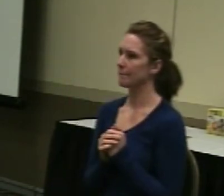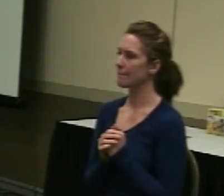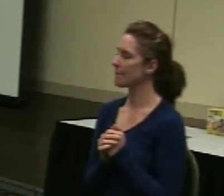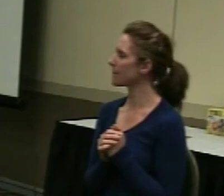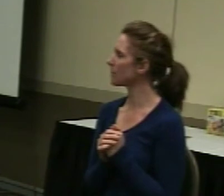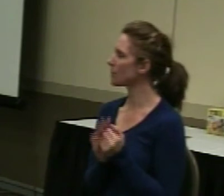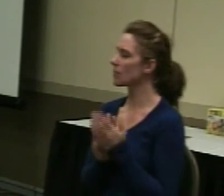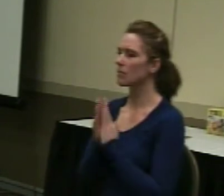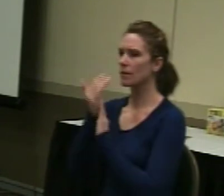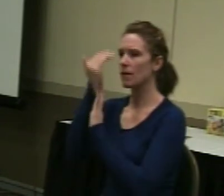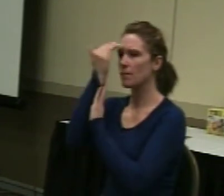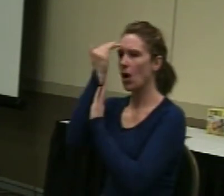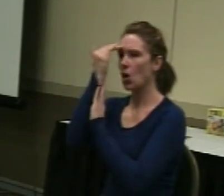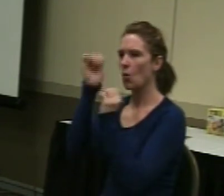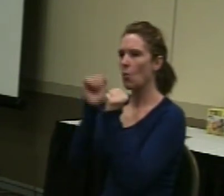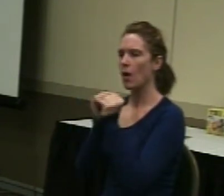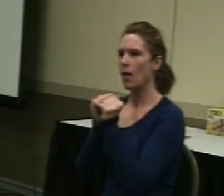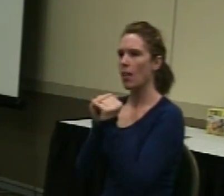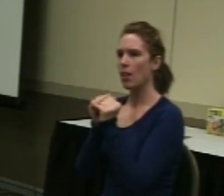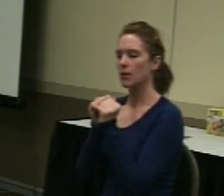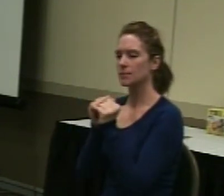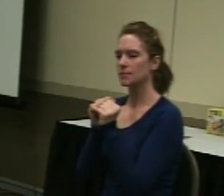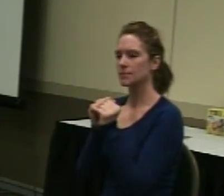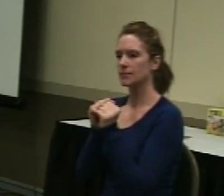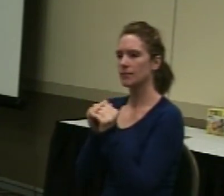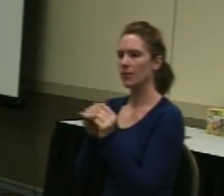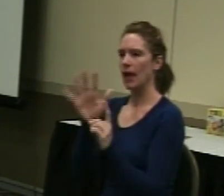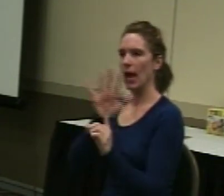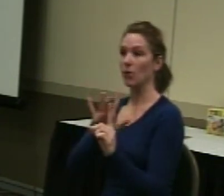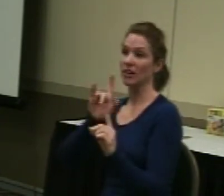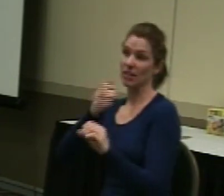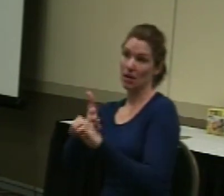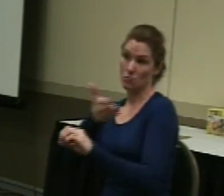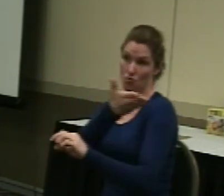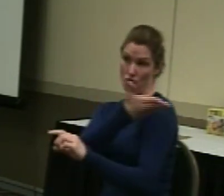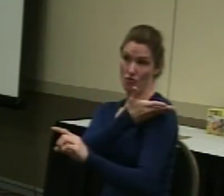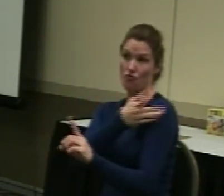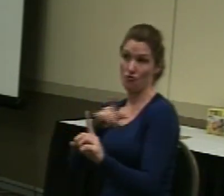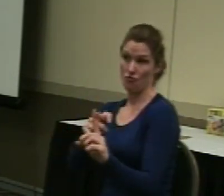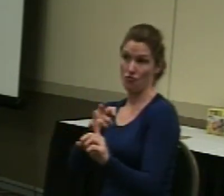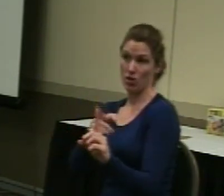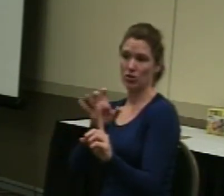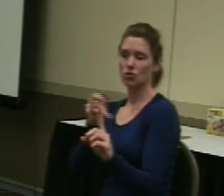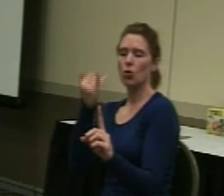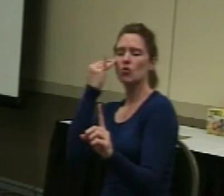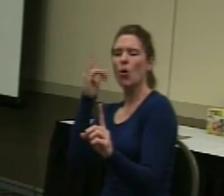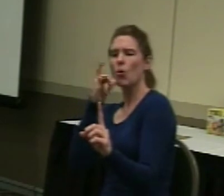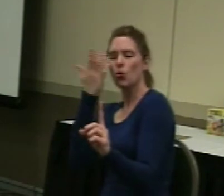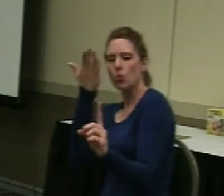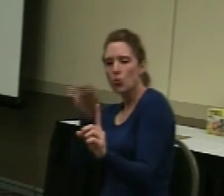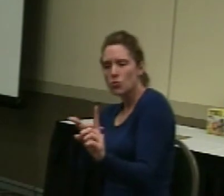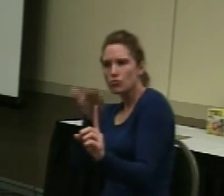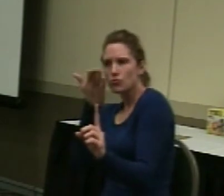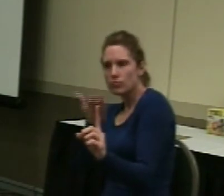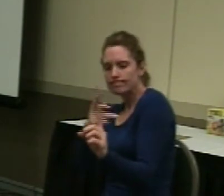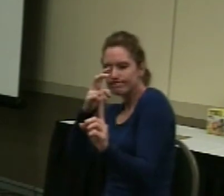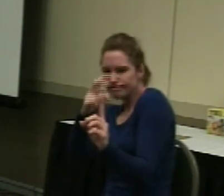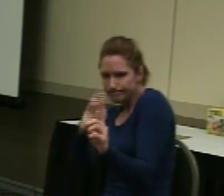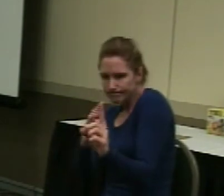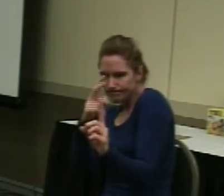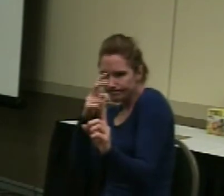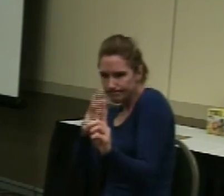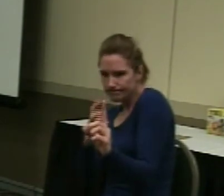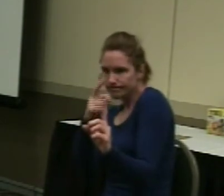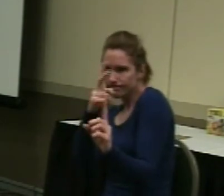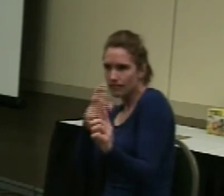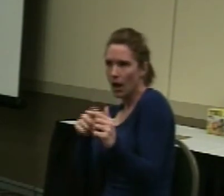getting to know the areas that need to be worked on. So you're going to get to know her. And now we'll be talking more about how do we get to